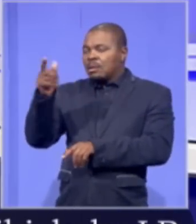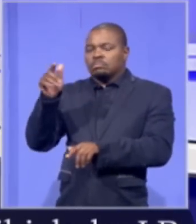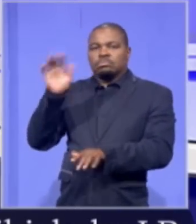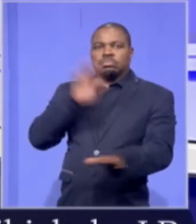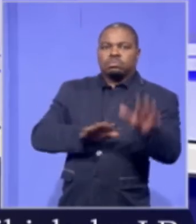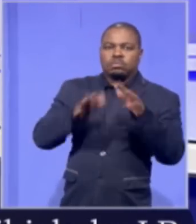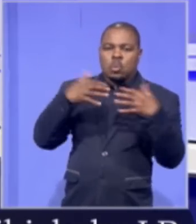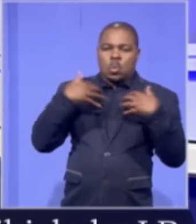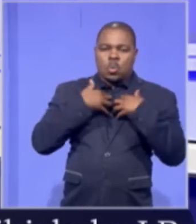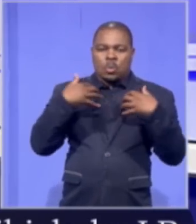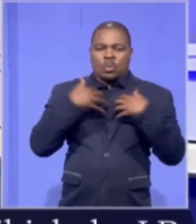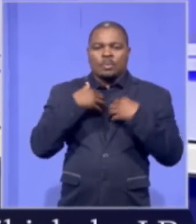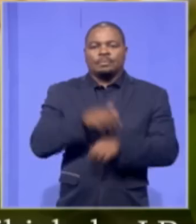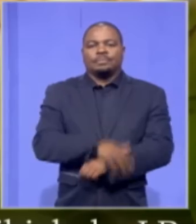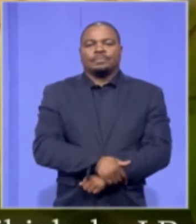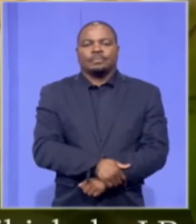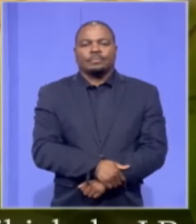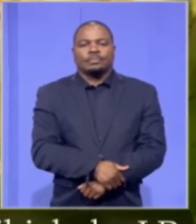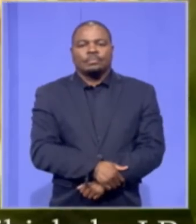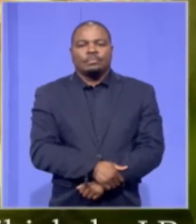tikologong yeo.